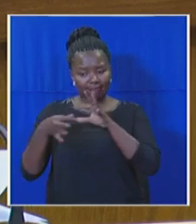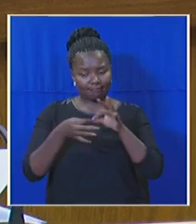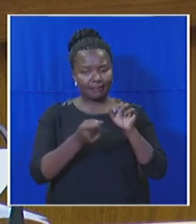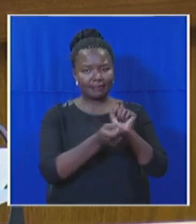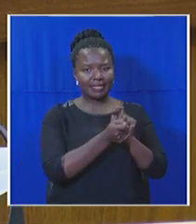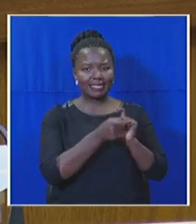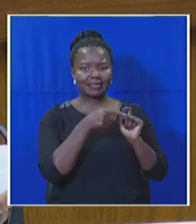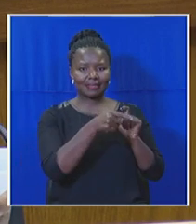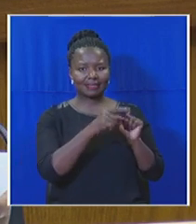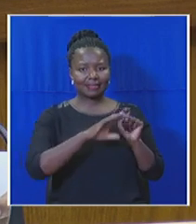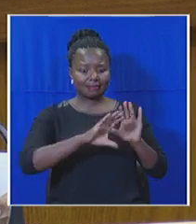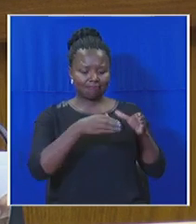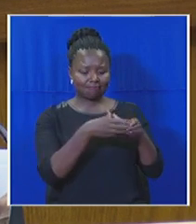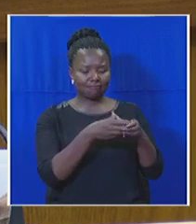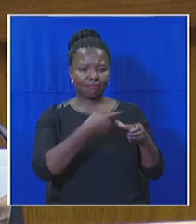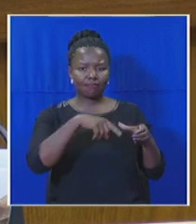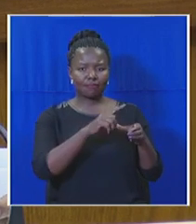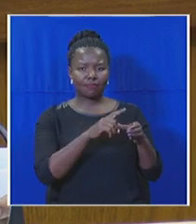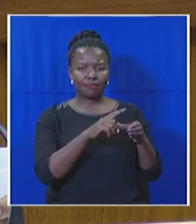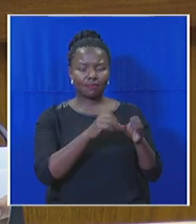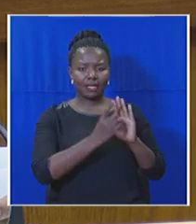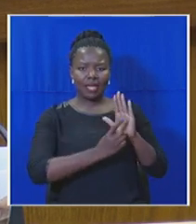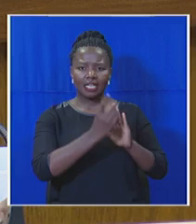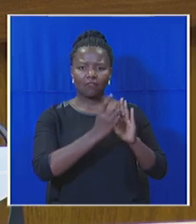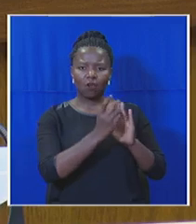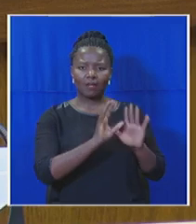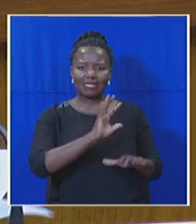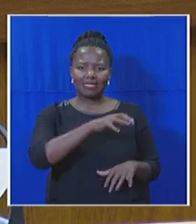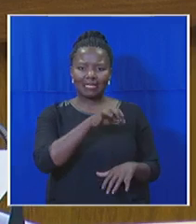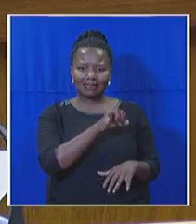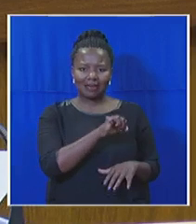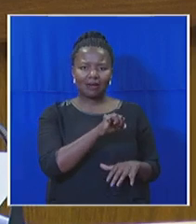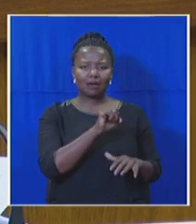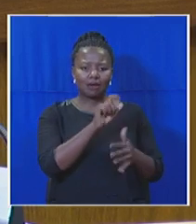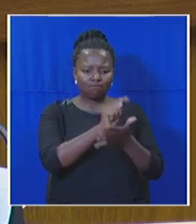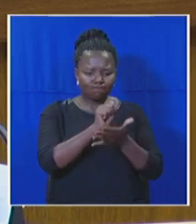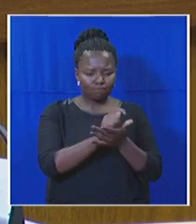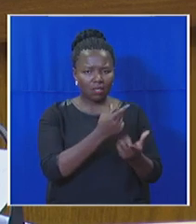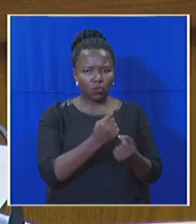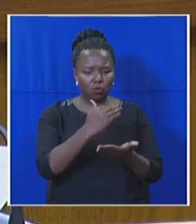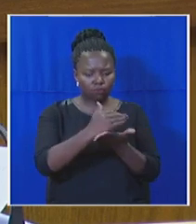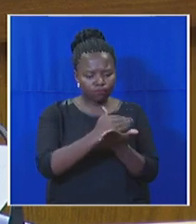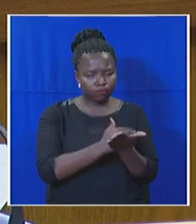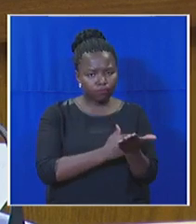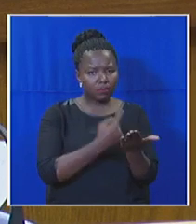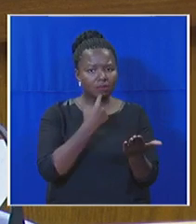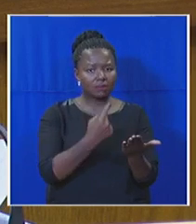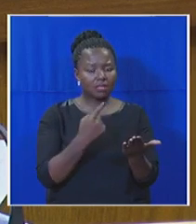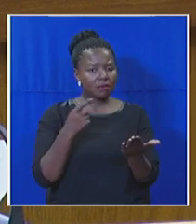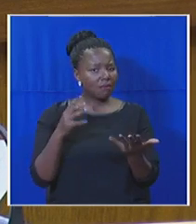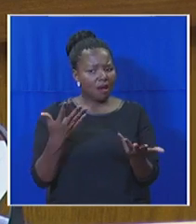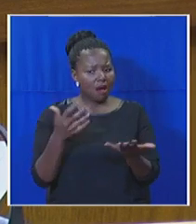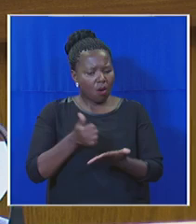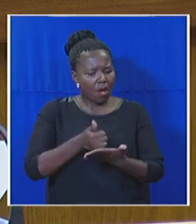sector, developing sets of indicators on financial health,